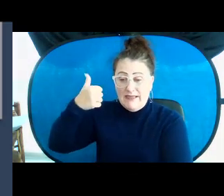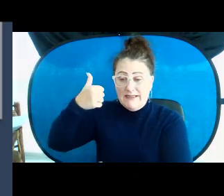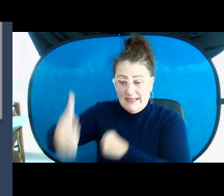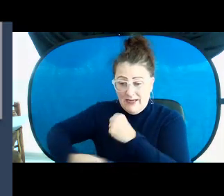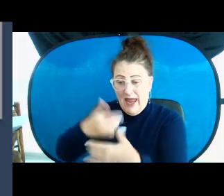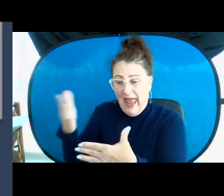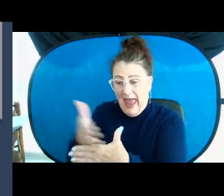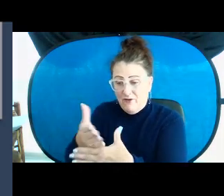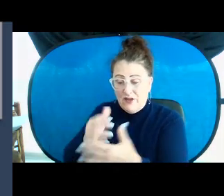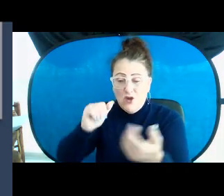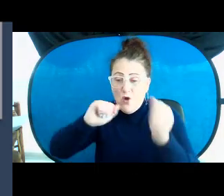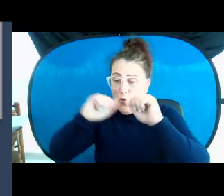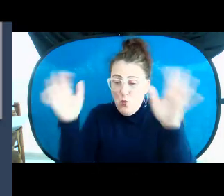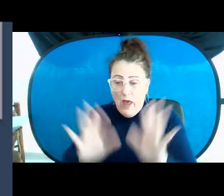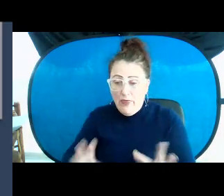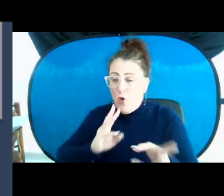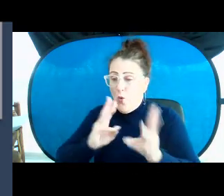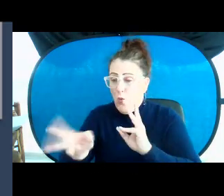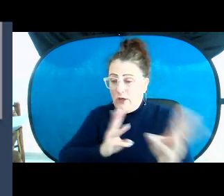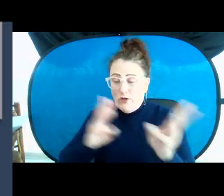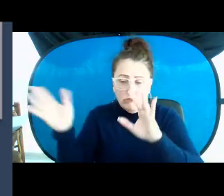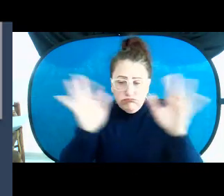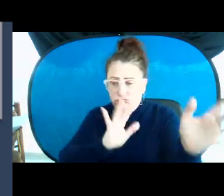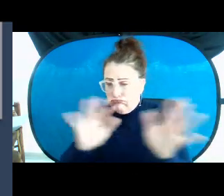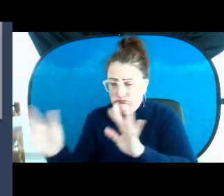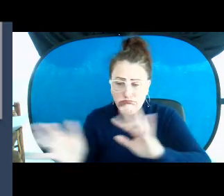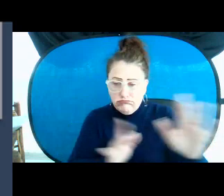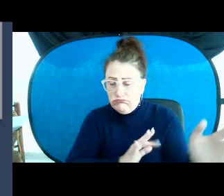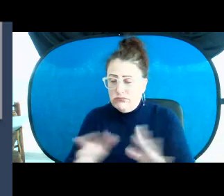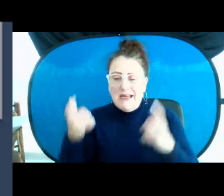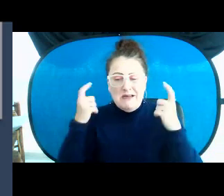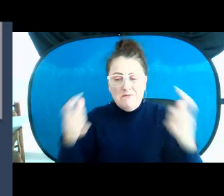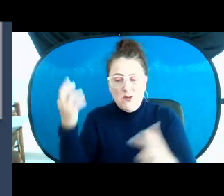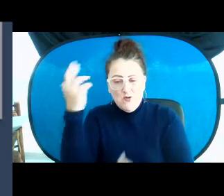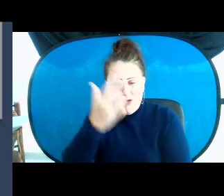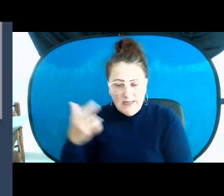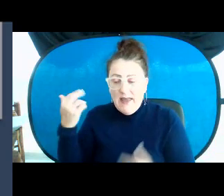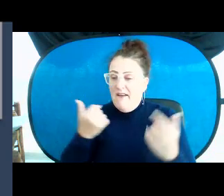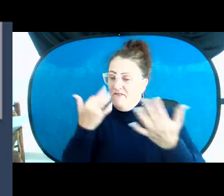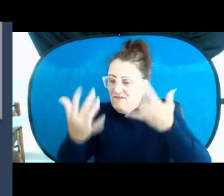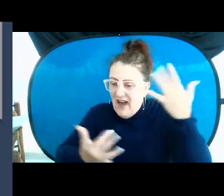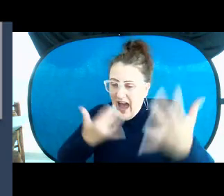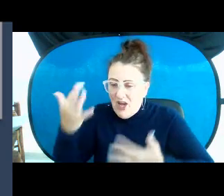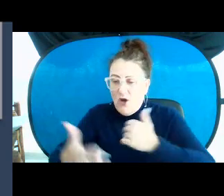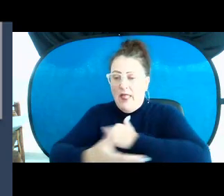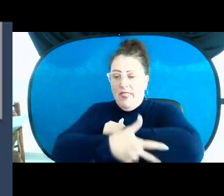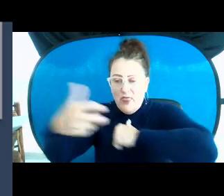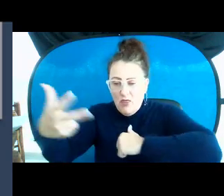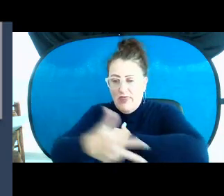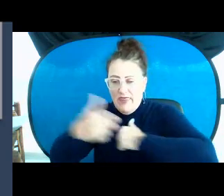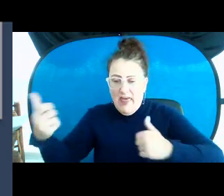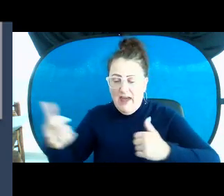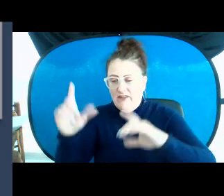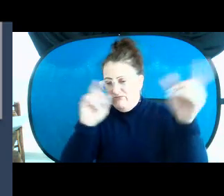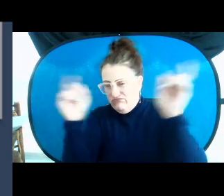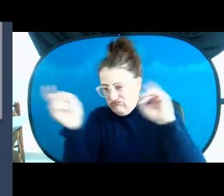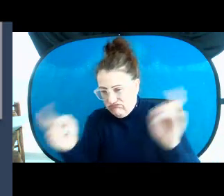winter storms are always a big factor. And then it's for other things like fire, theft, vandalism, stuff like that.